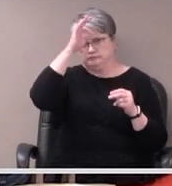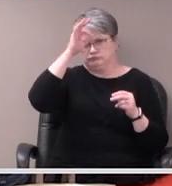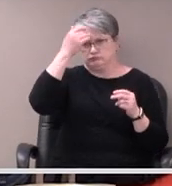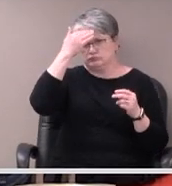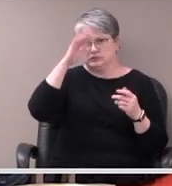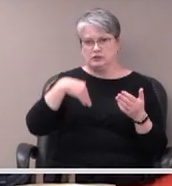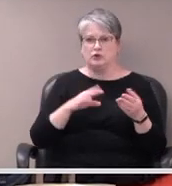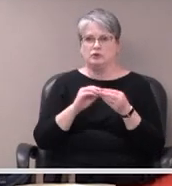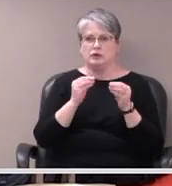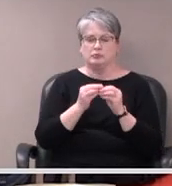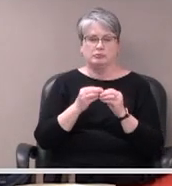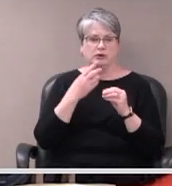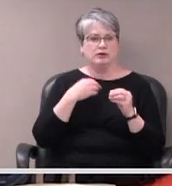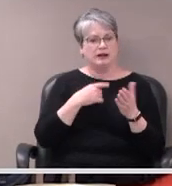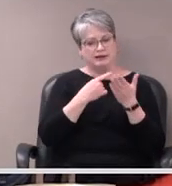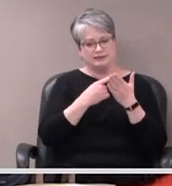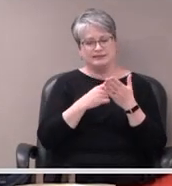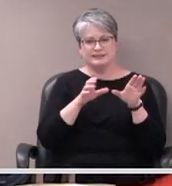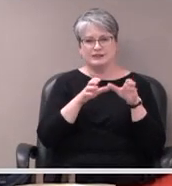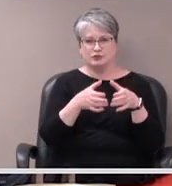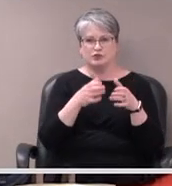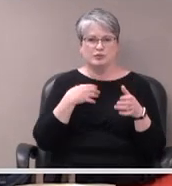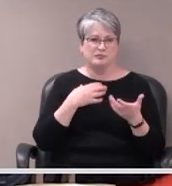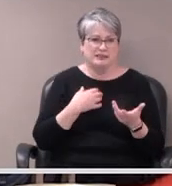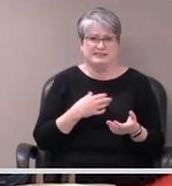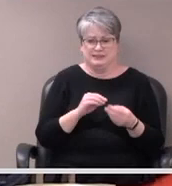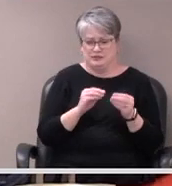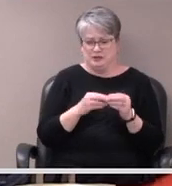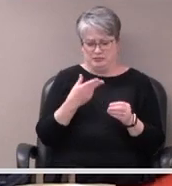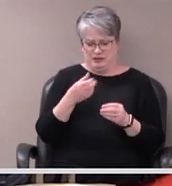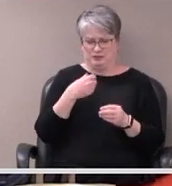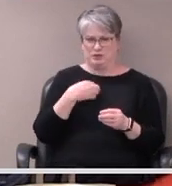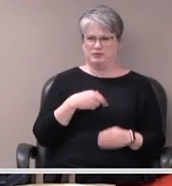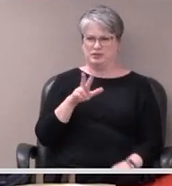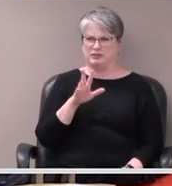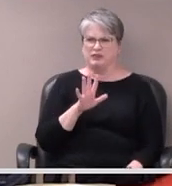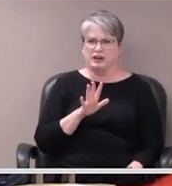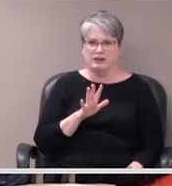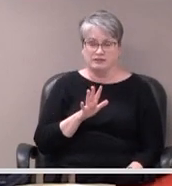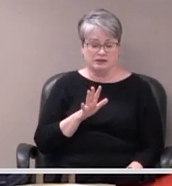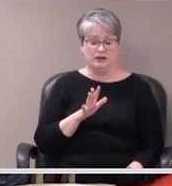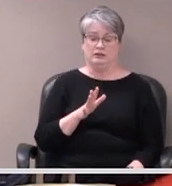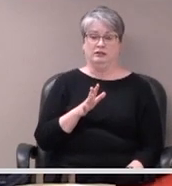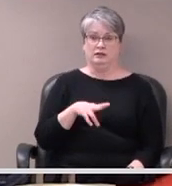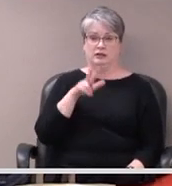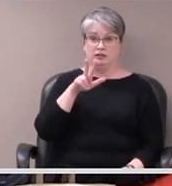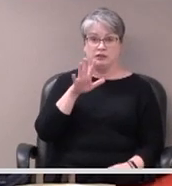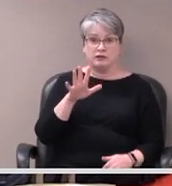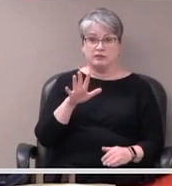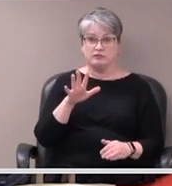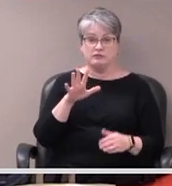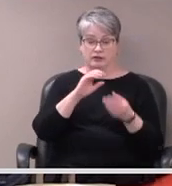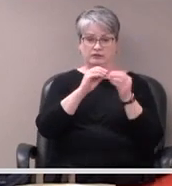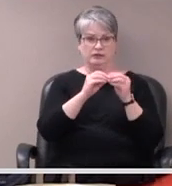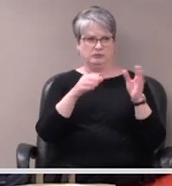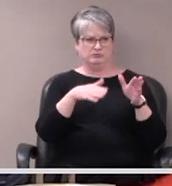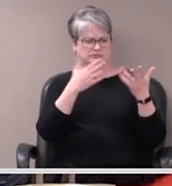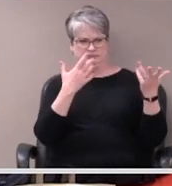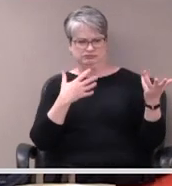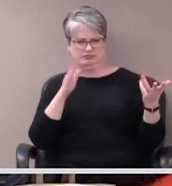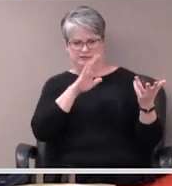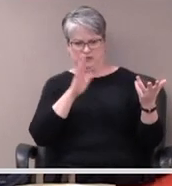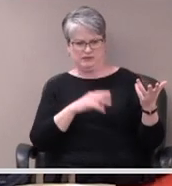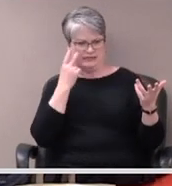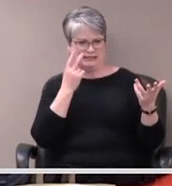group and they said that their number in high school was 35. For high school, I have not seen a 35 number up there at all. So I think that we need